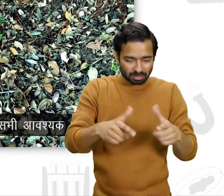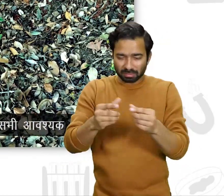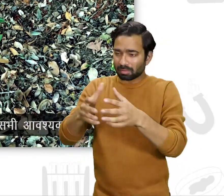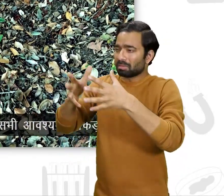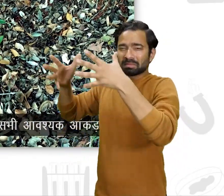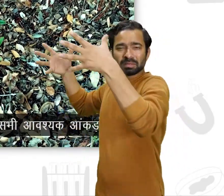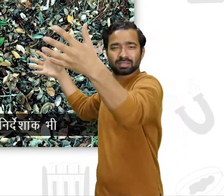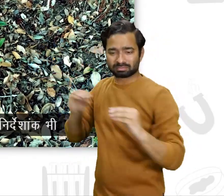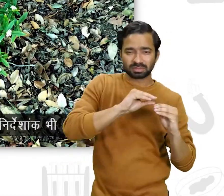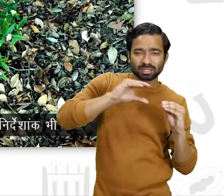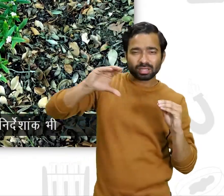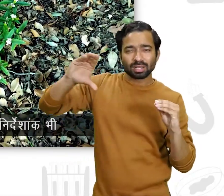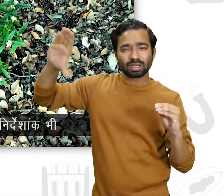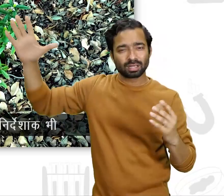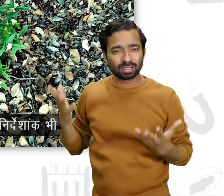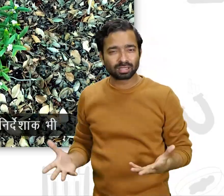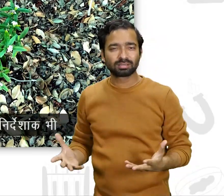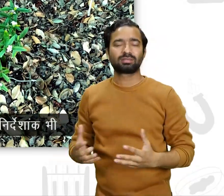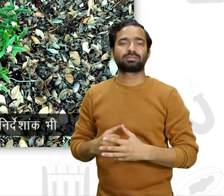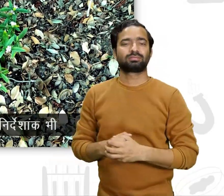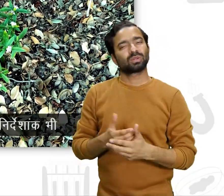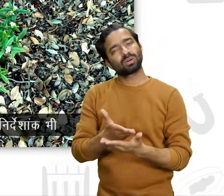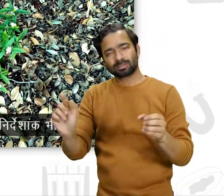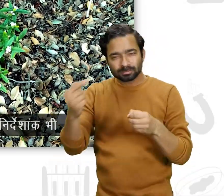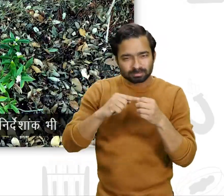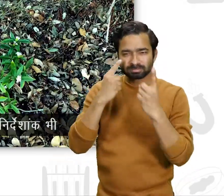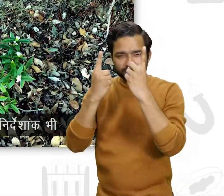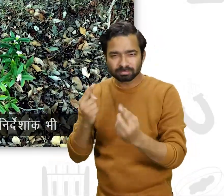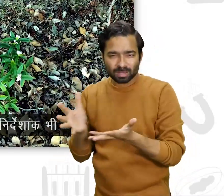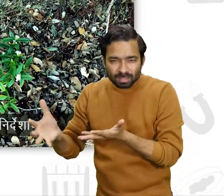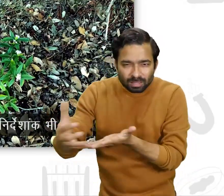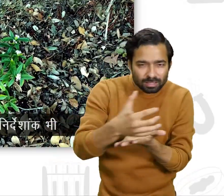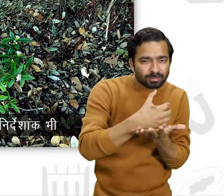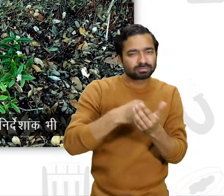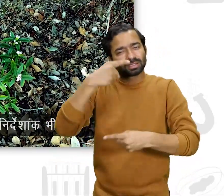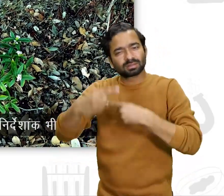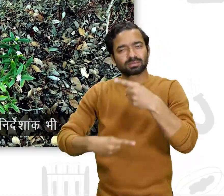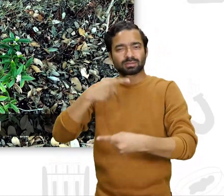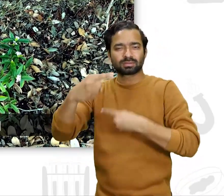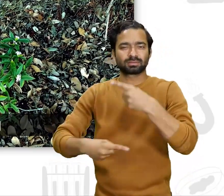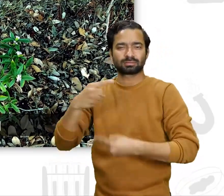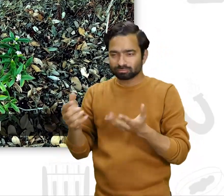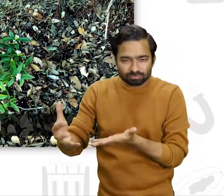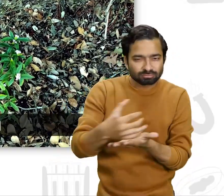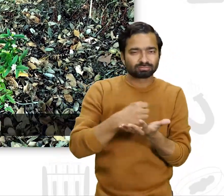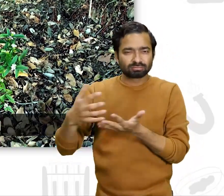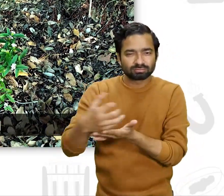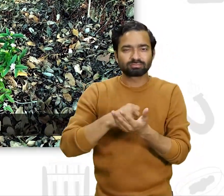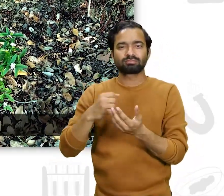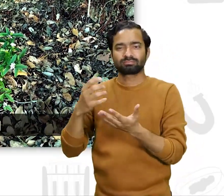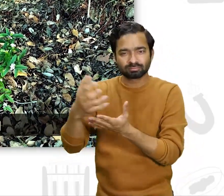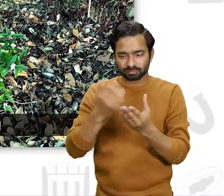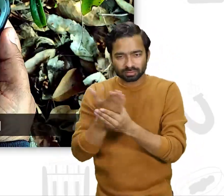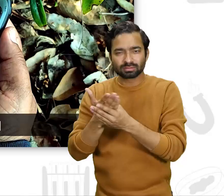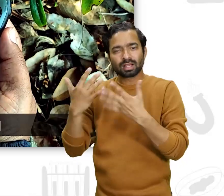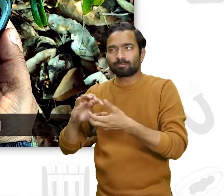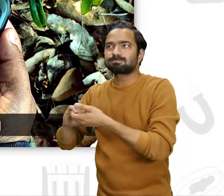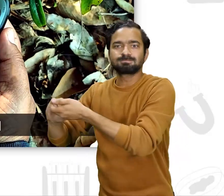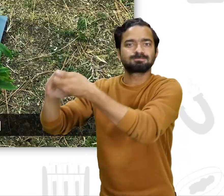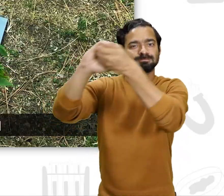collected along with the documentation of all the necessary data about the sample as well as